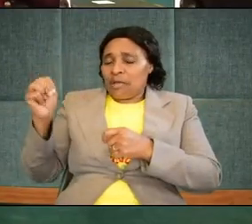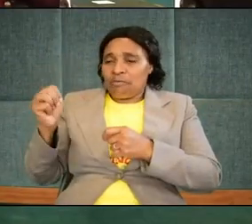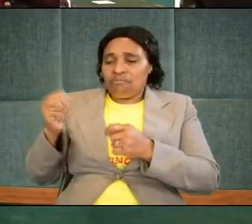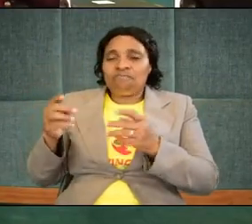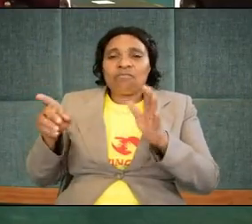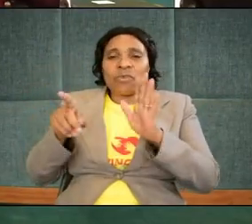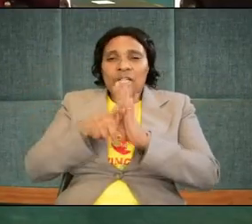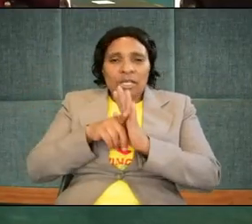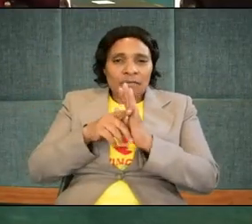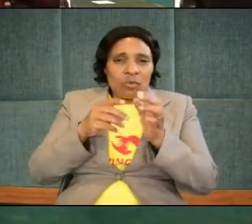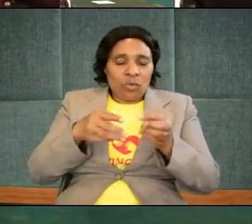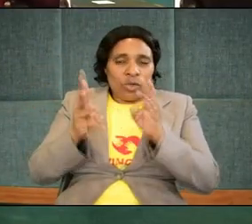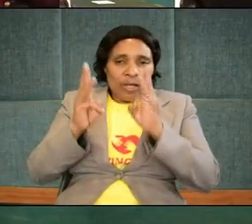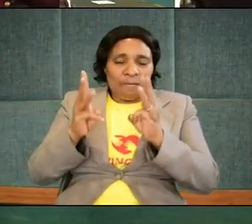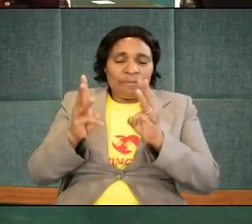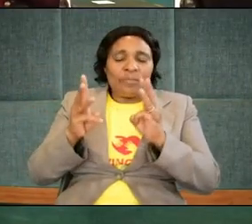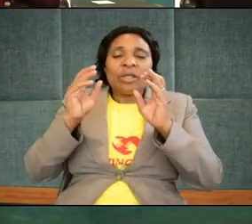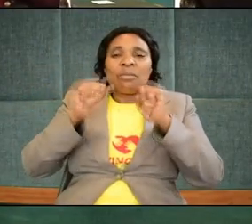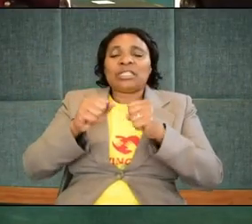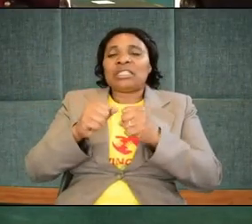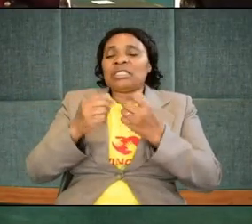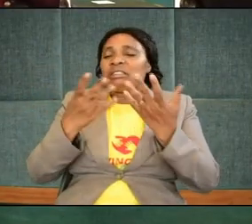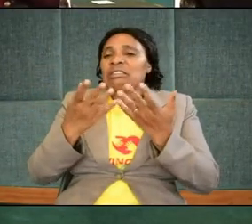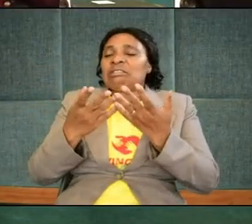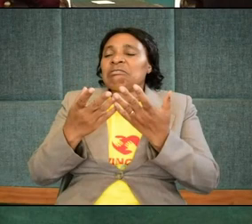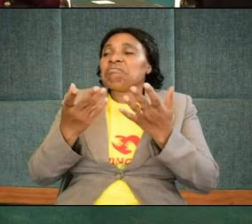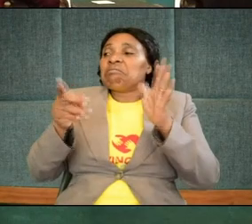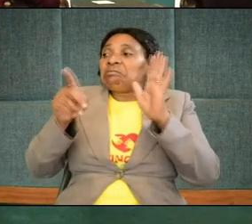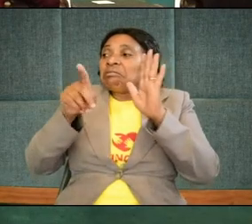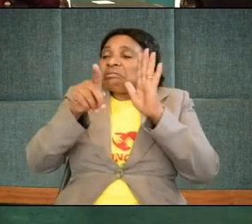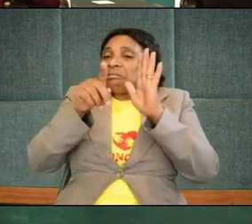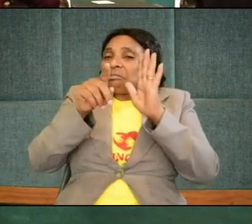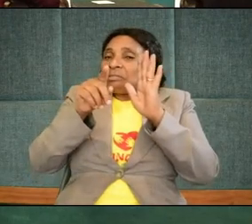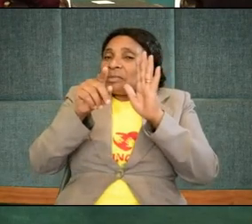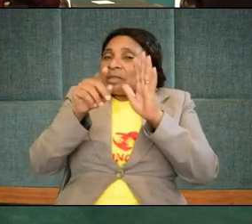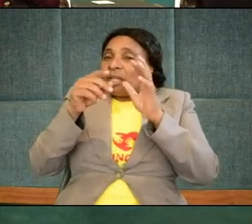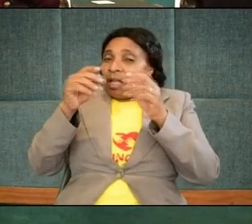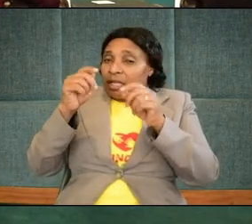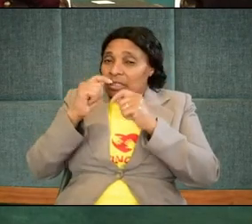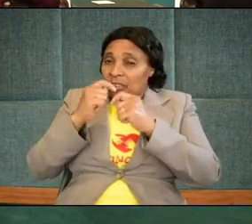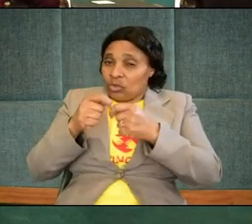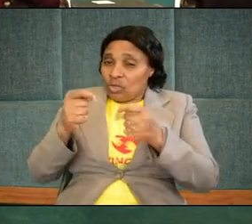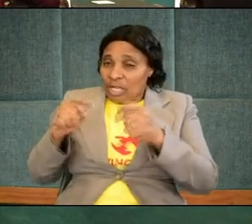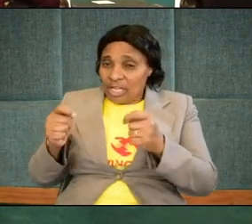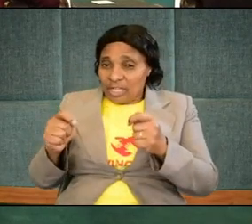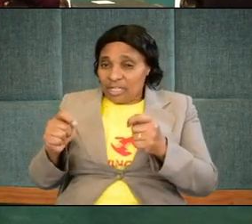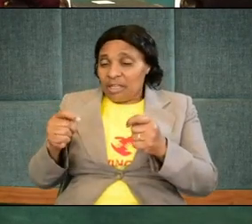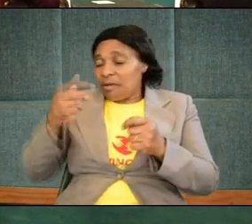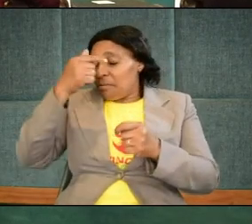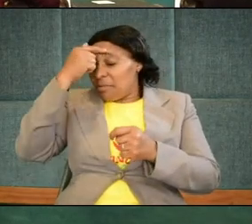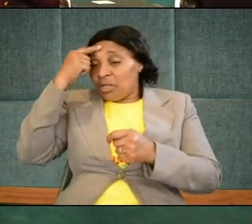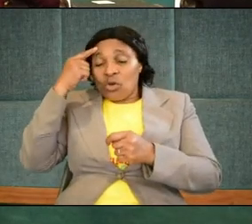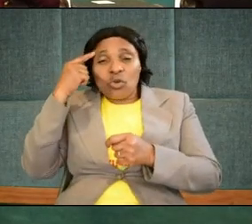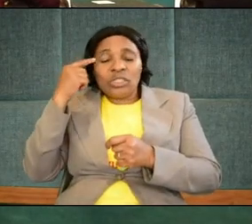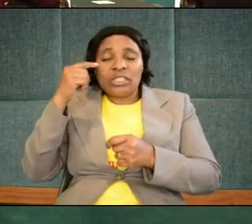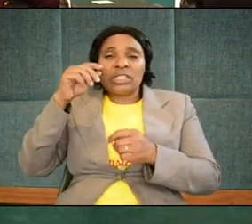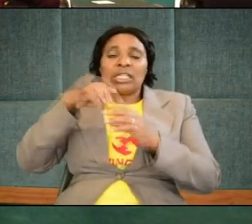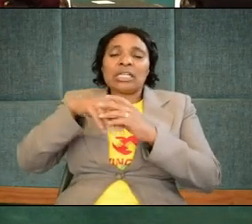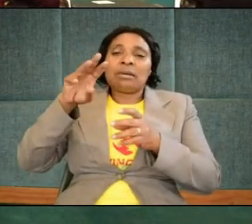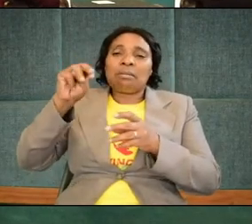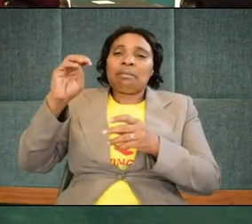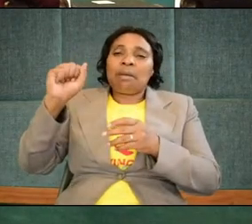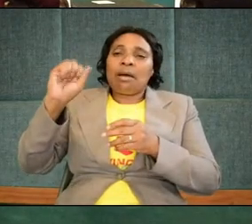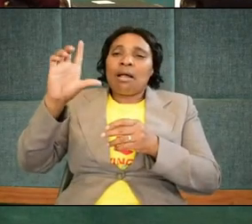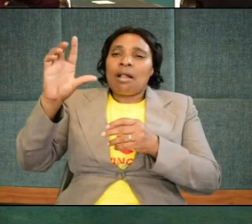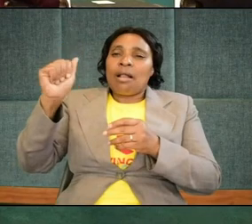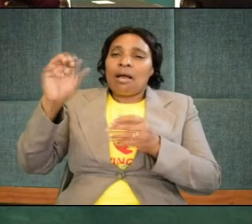I could say that is not testing, but provoking. Because in Malachi 3:10, mm-hmm. the Bible